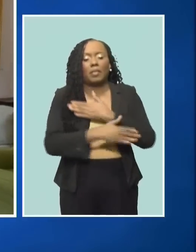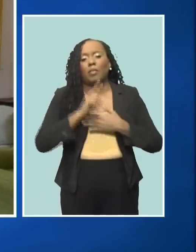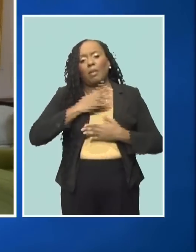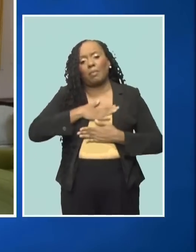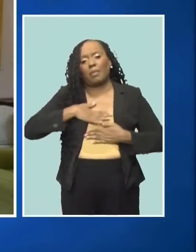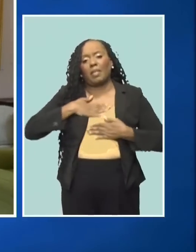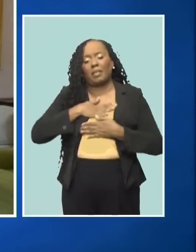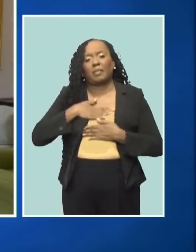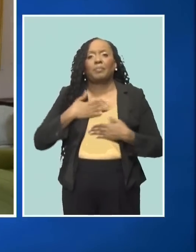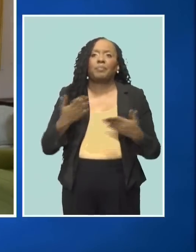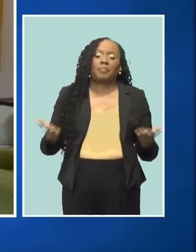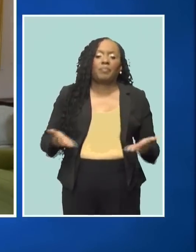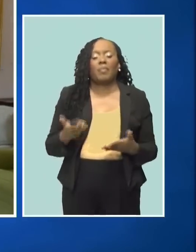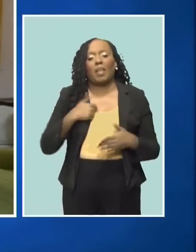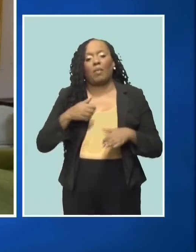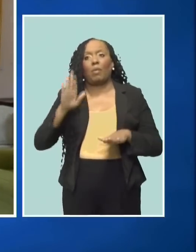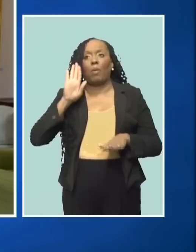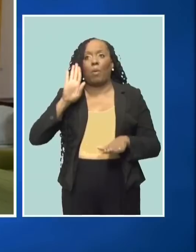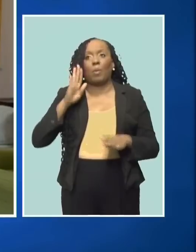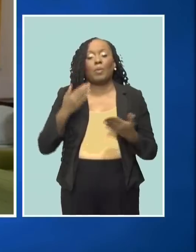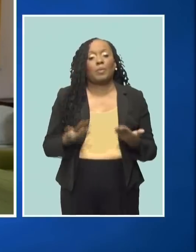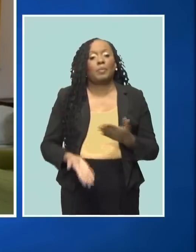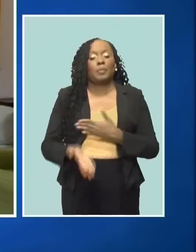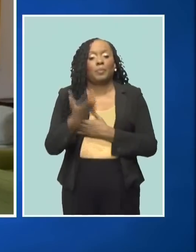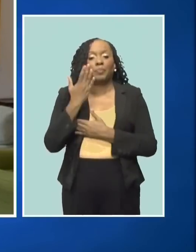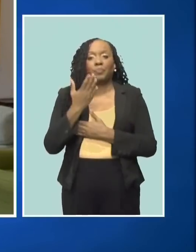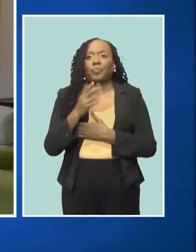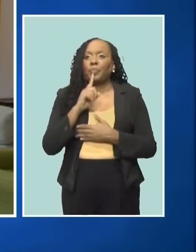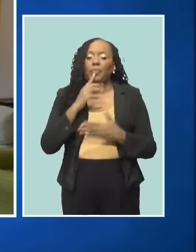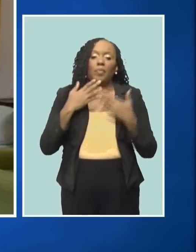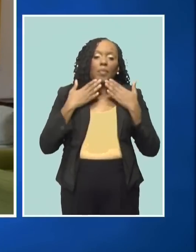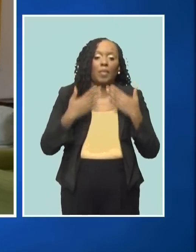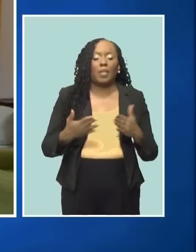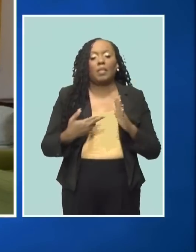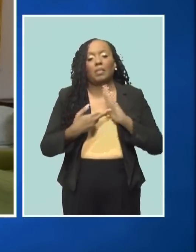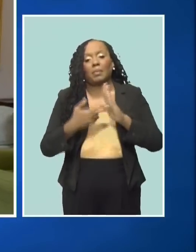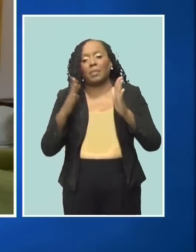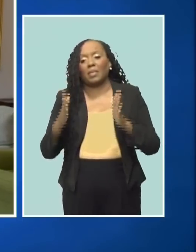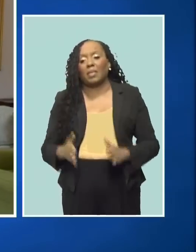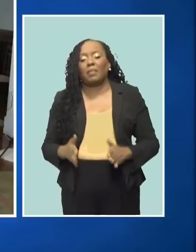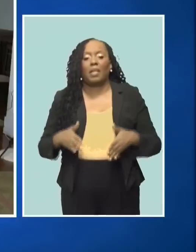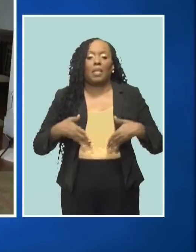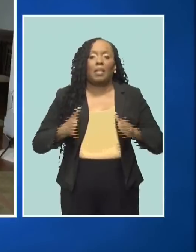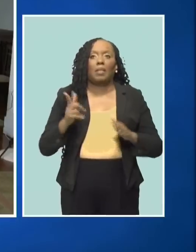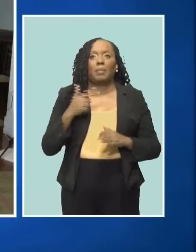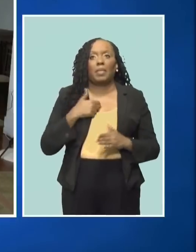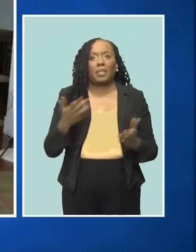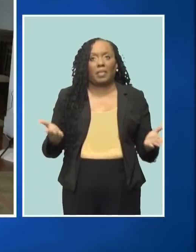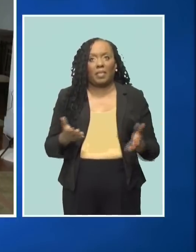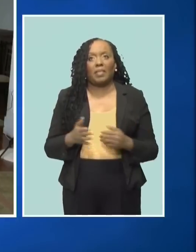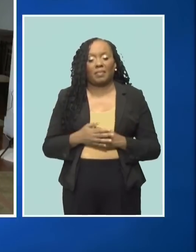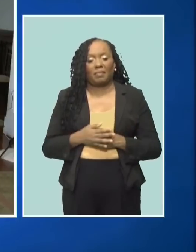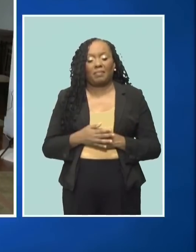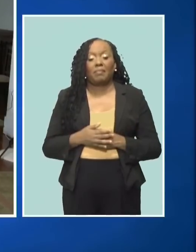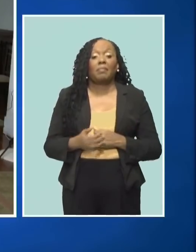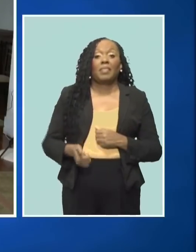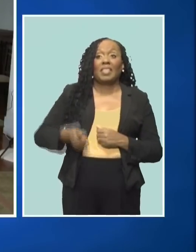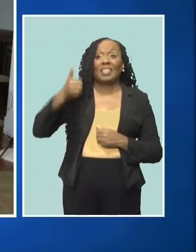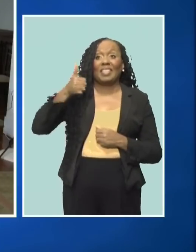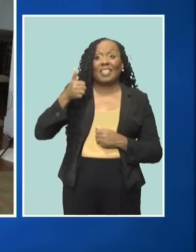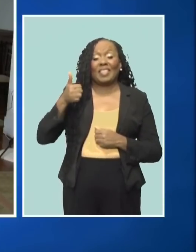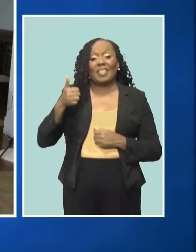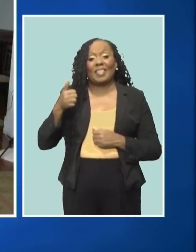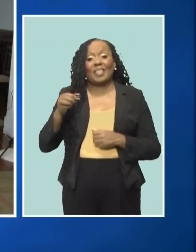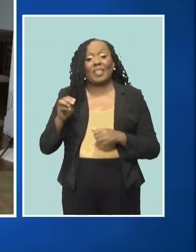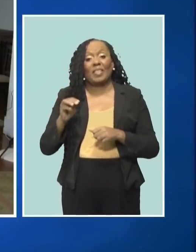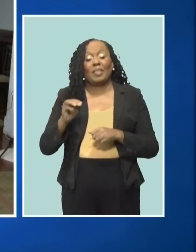indeed a pleasure to be sworn in this morning, and I really thank my representative for allowing me to be here this morning. Senior Minister of the